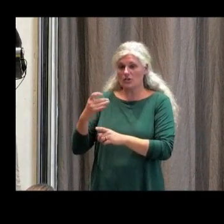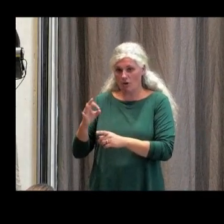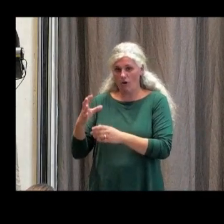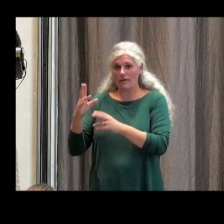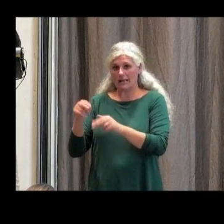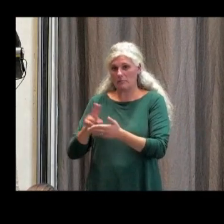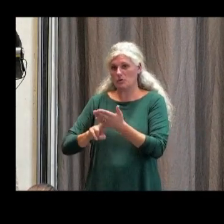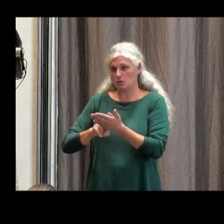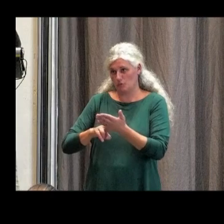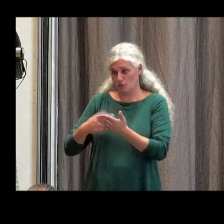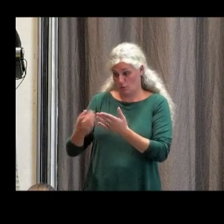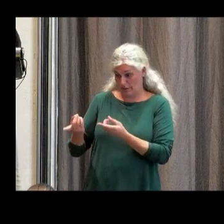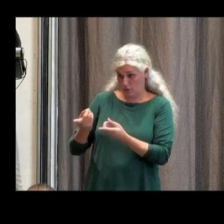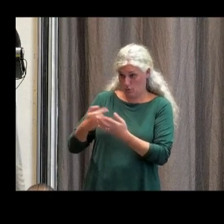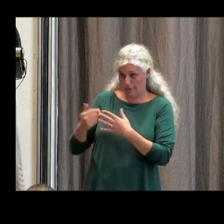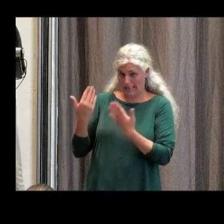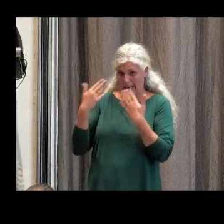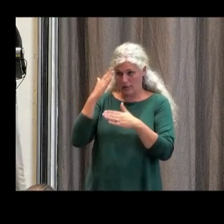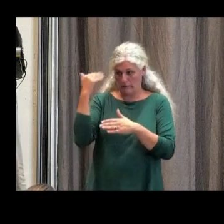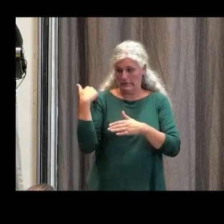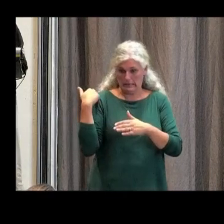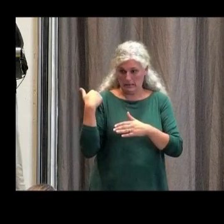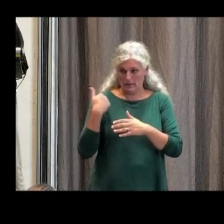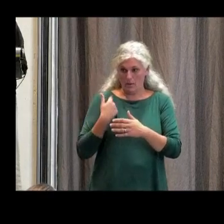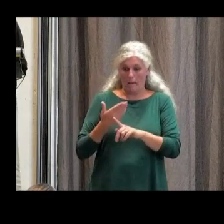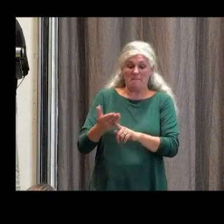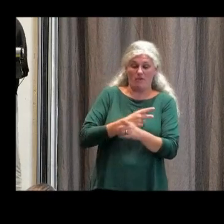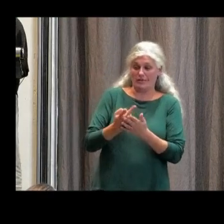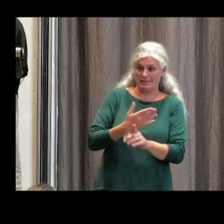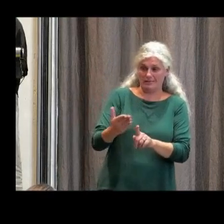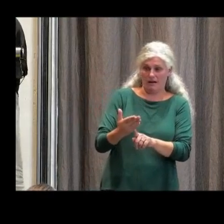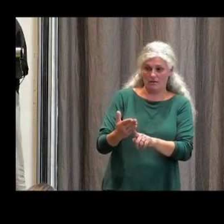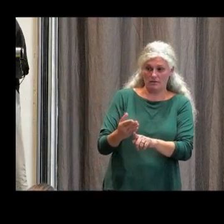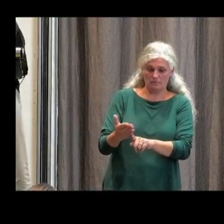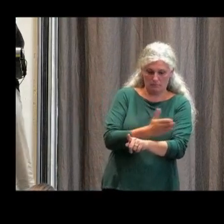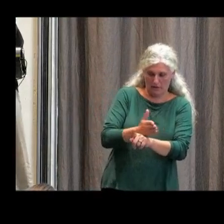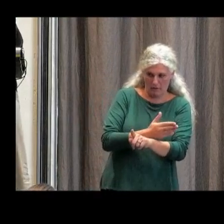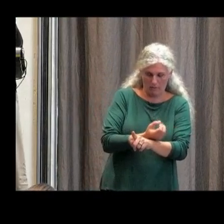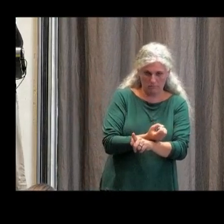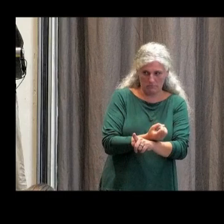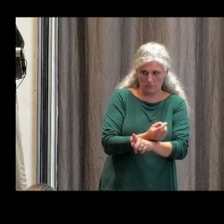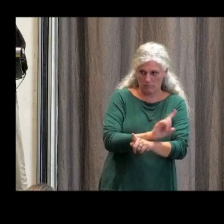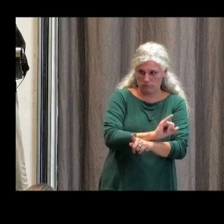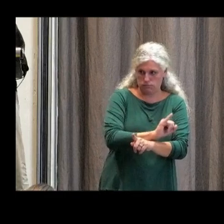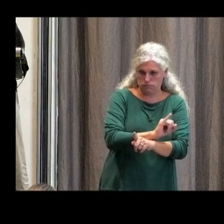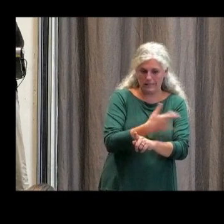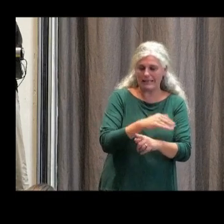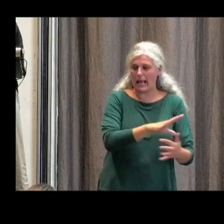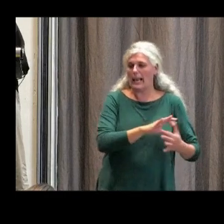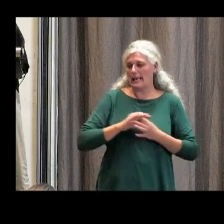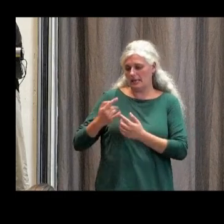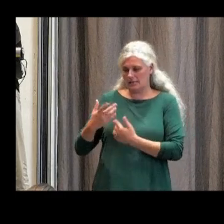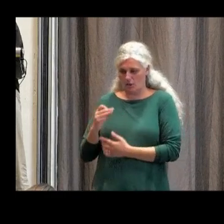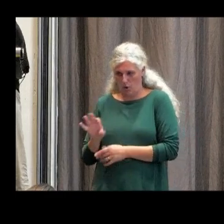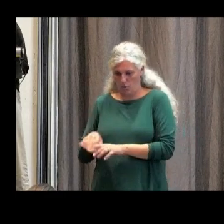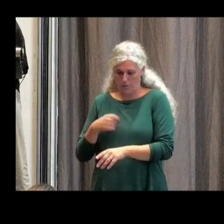that can be used to alert to a pre-seizure or an oncoming seizure. The link that they